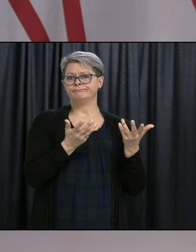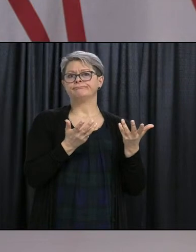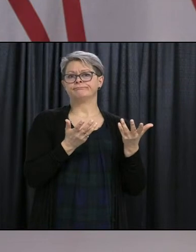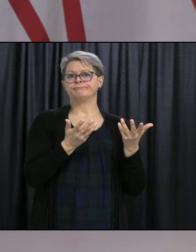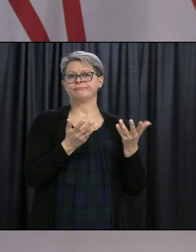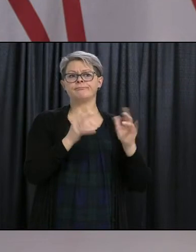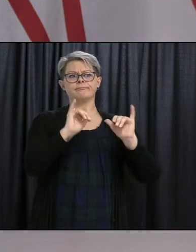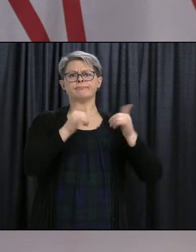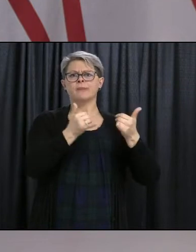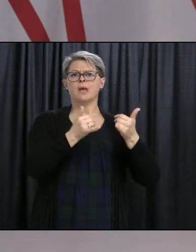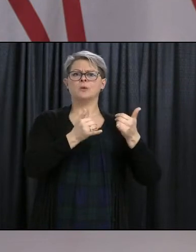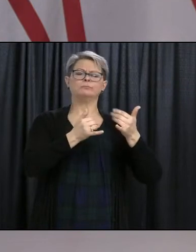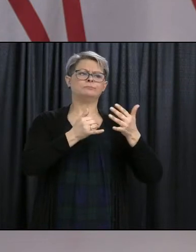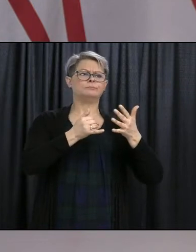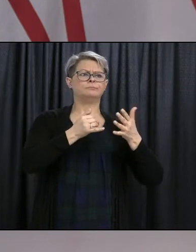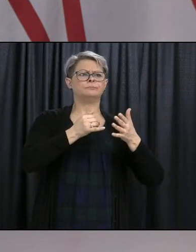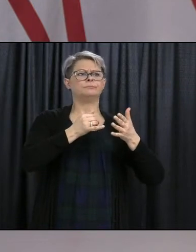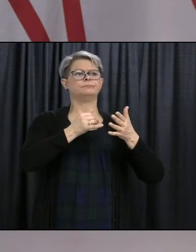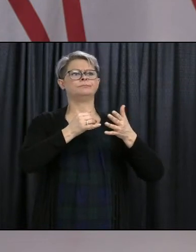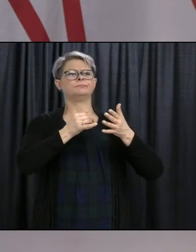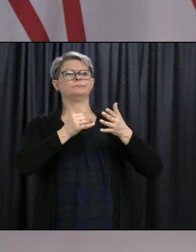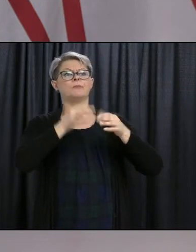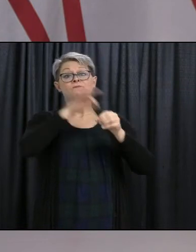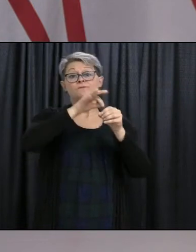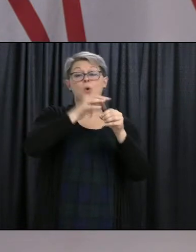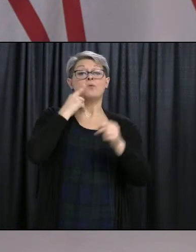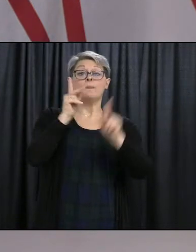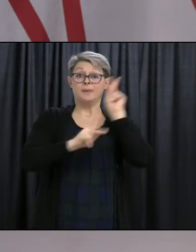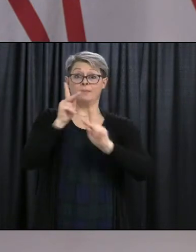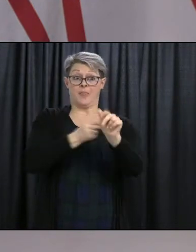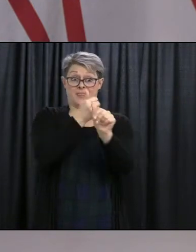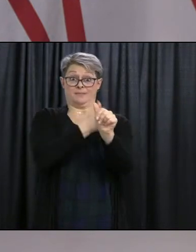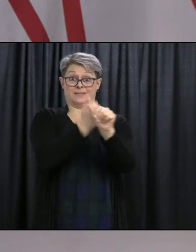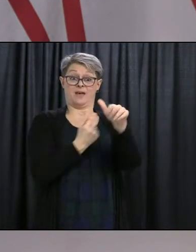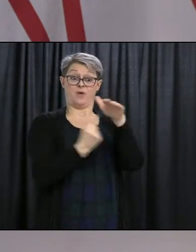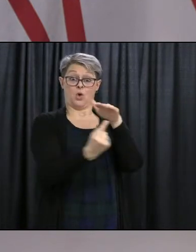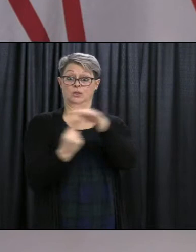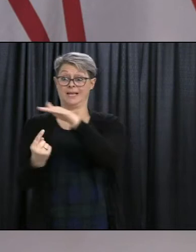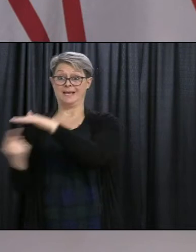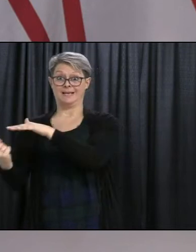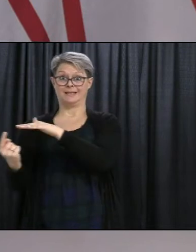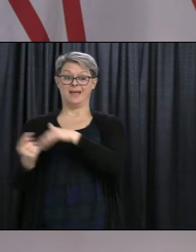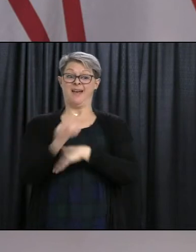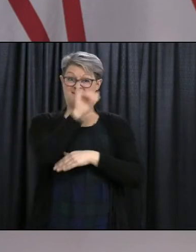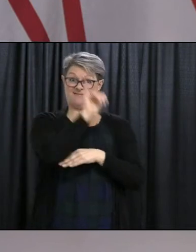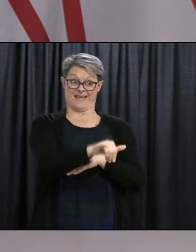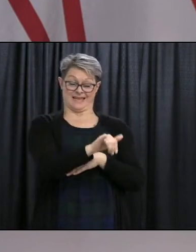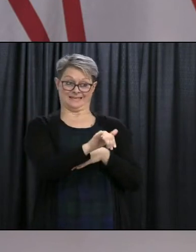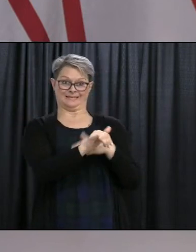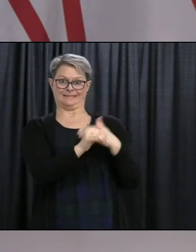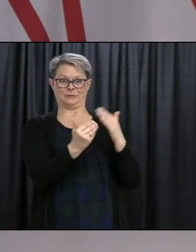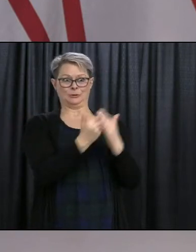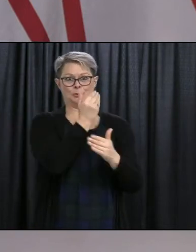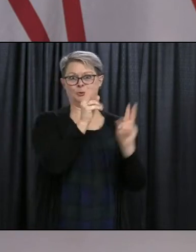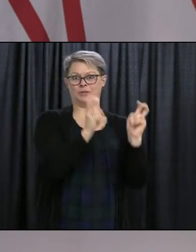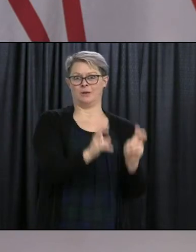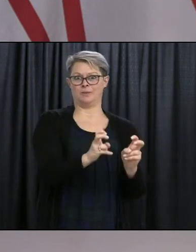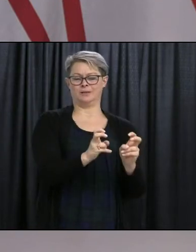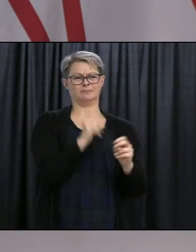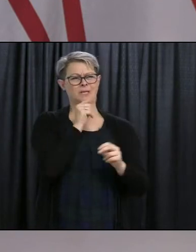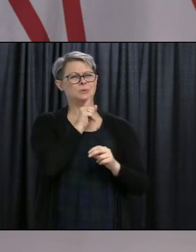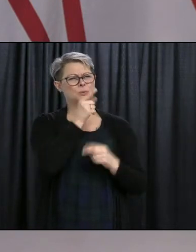a poll for people who may be isolating. It appears to be moot at this point, so I'm not really sure why we're still talking about this.